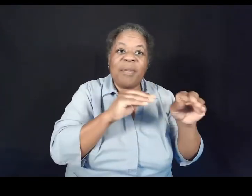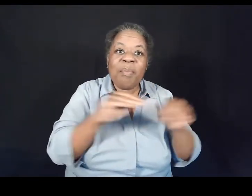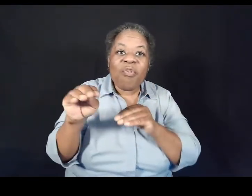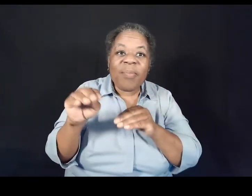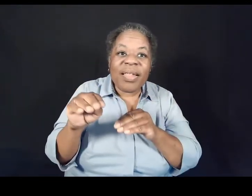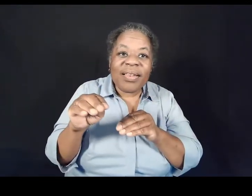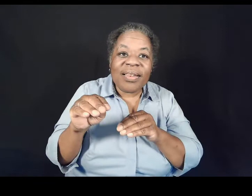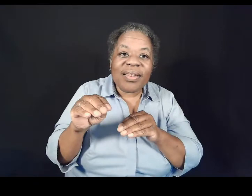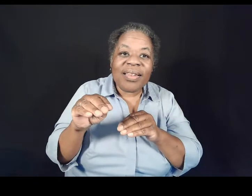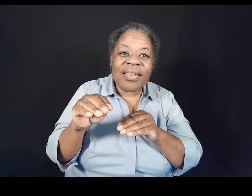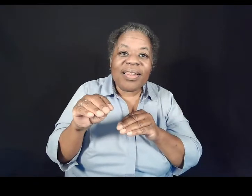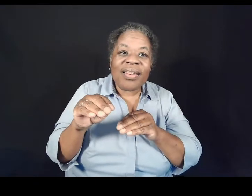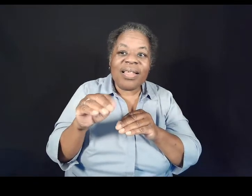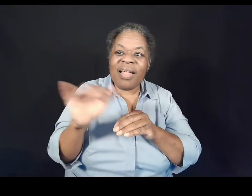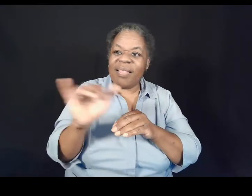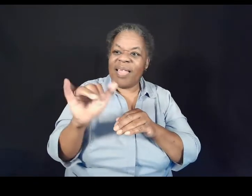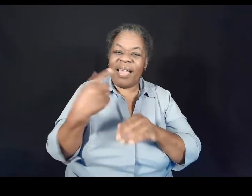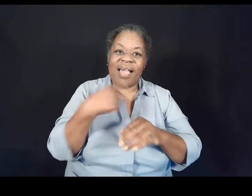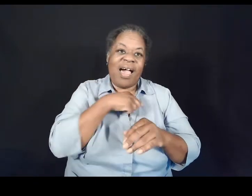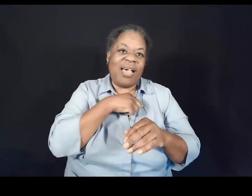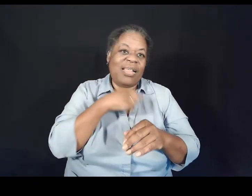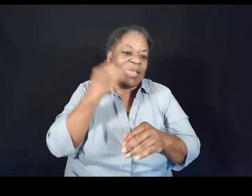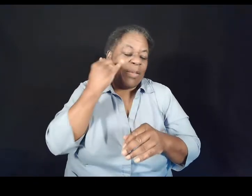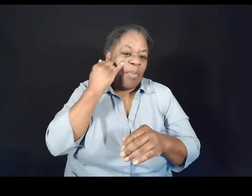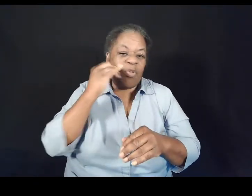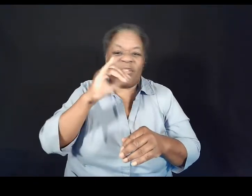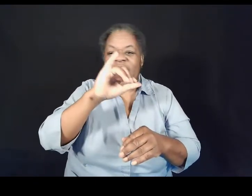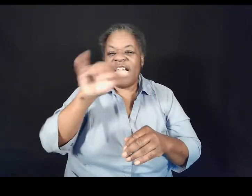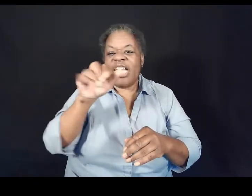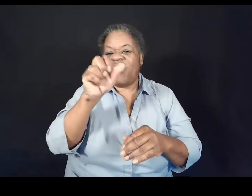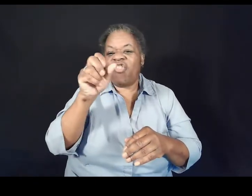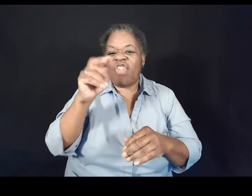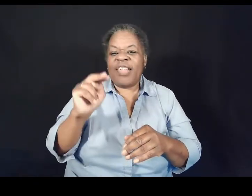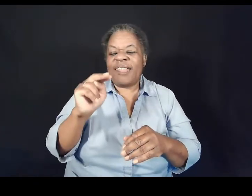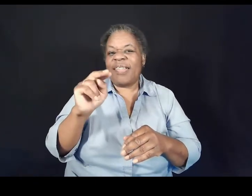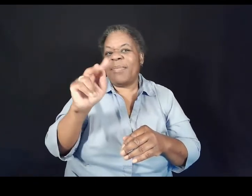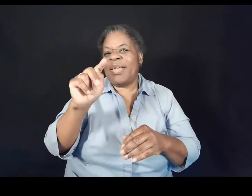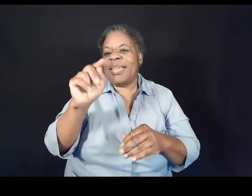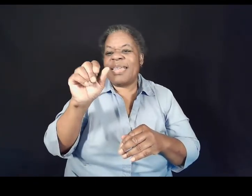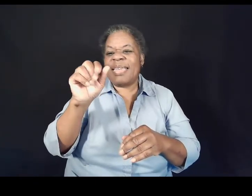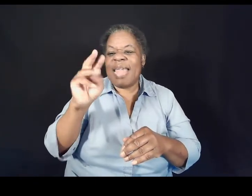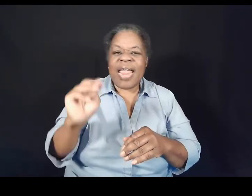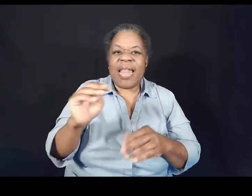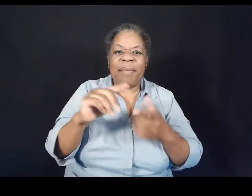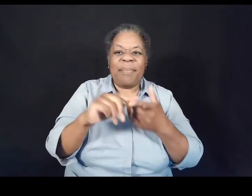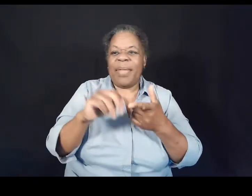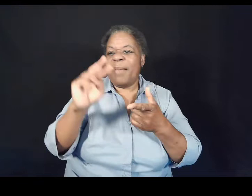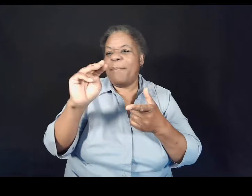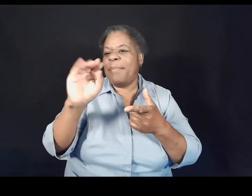The way we might react if Jason Tatum or Michelle Wu or Robert Kraft walked into one of our services.